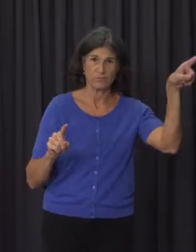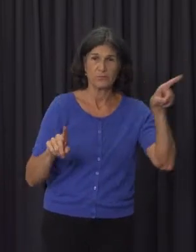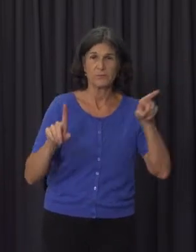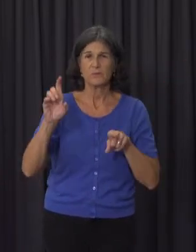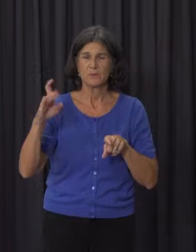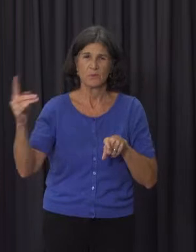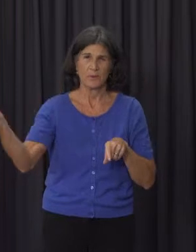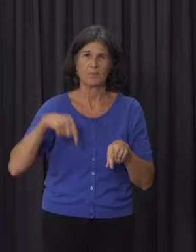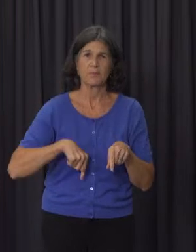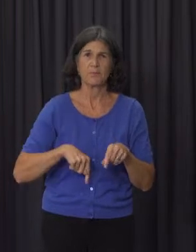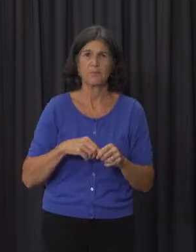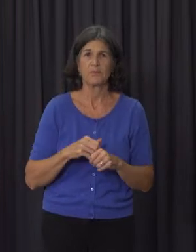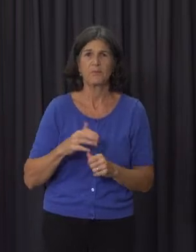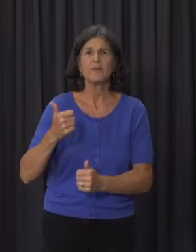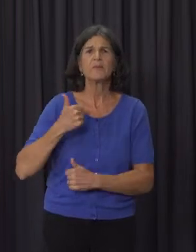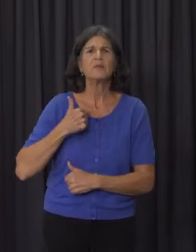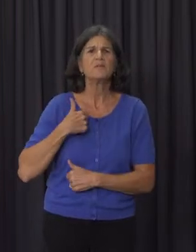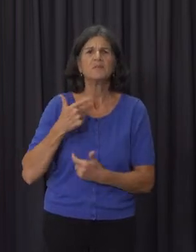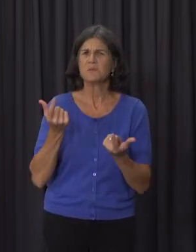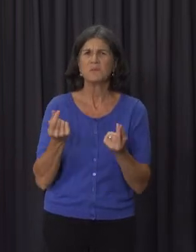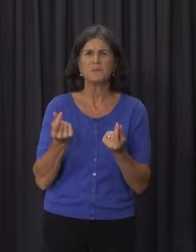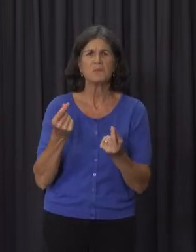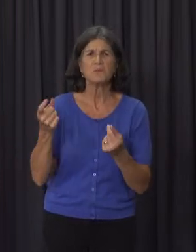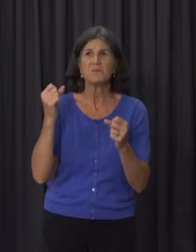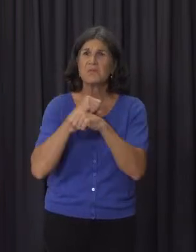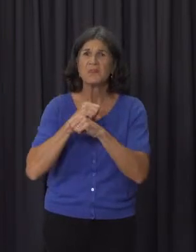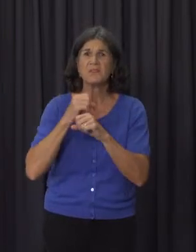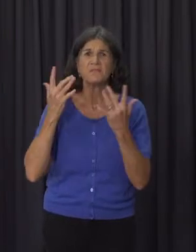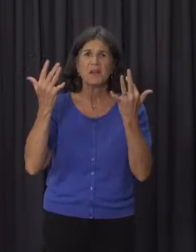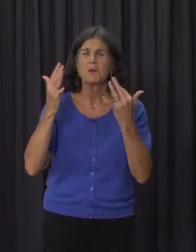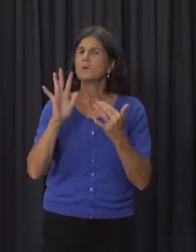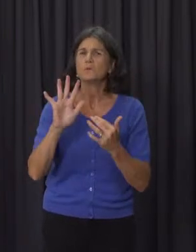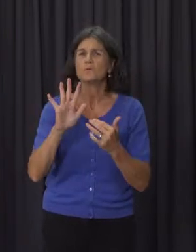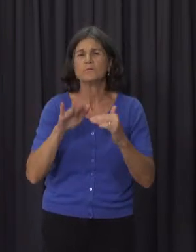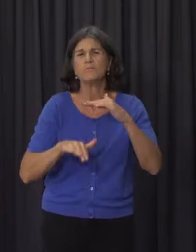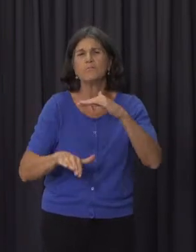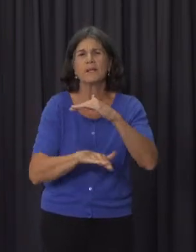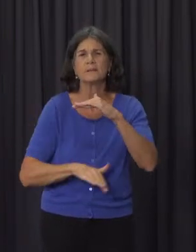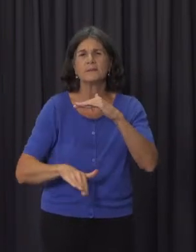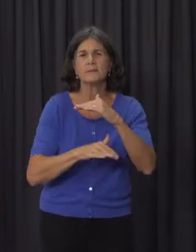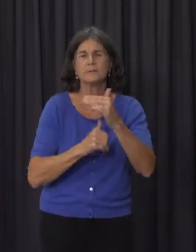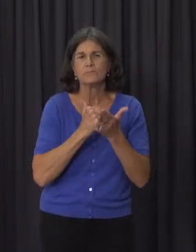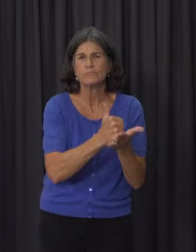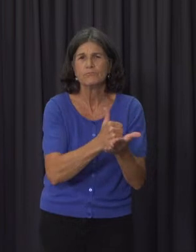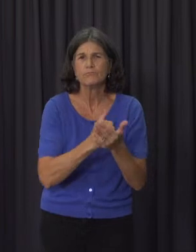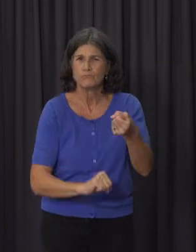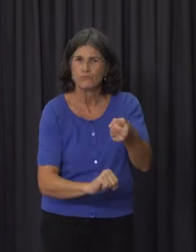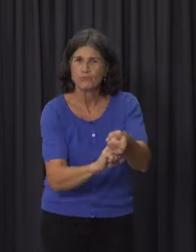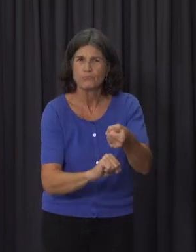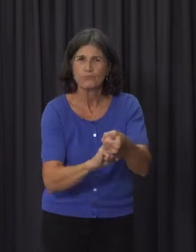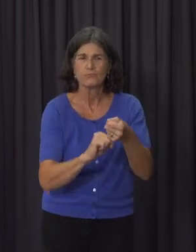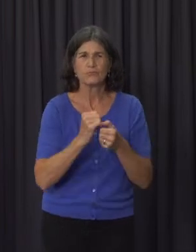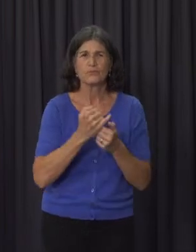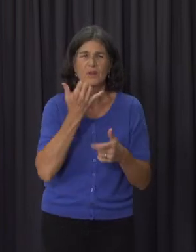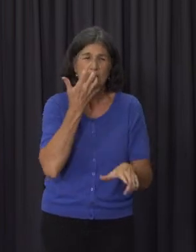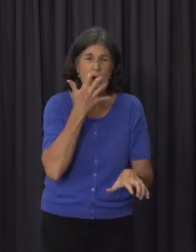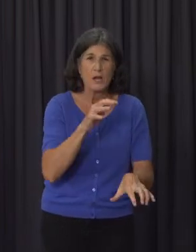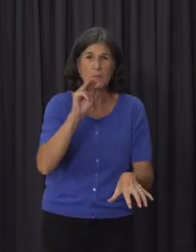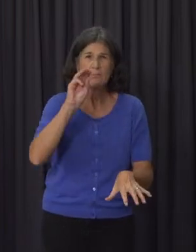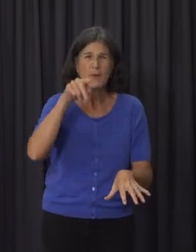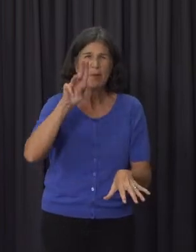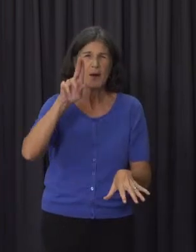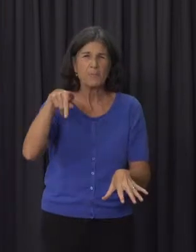means extinguishing remaining hotspots in areas of low fire intensity. They're also helping with transportation, heavy